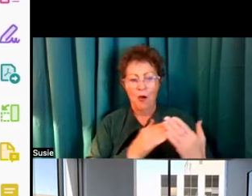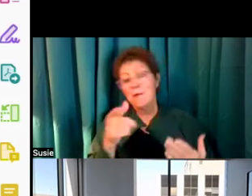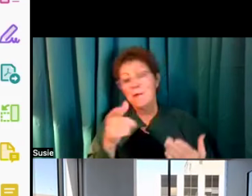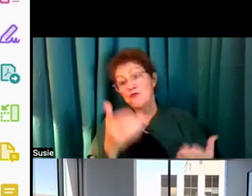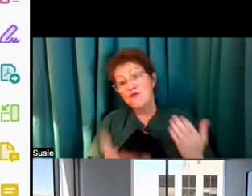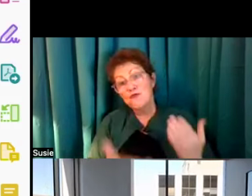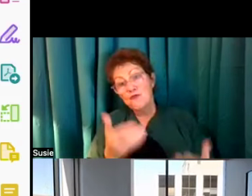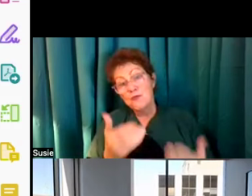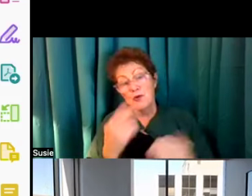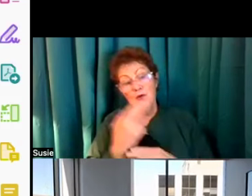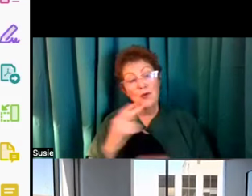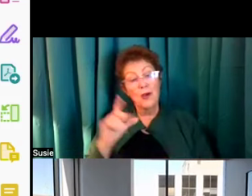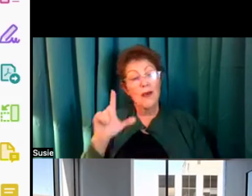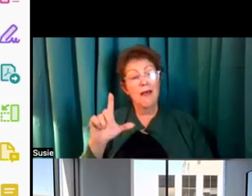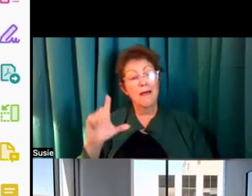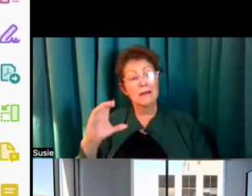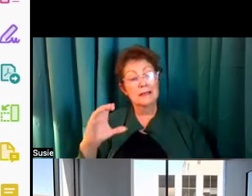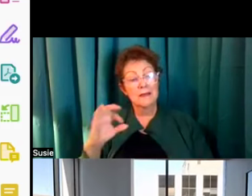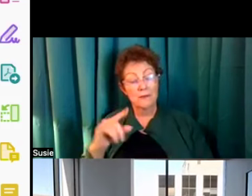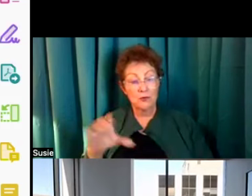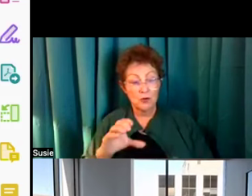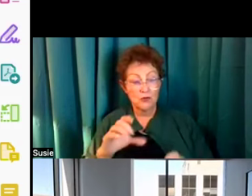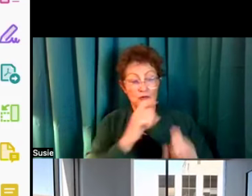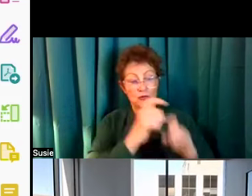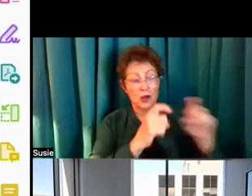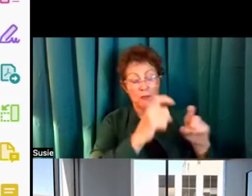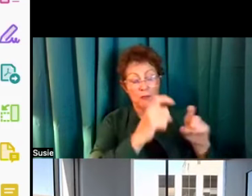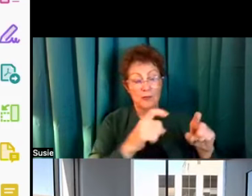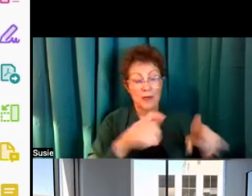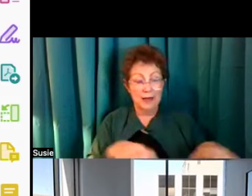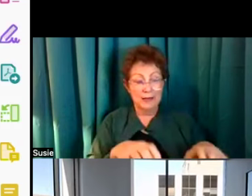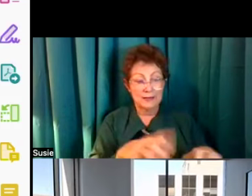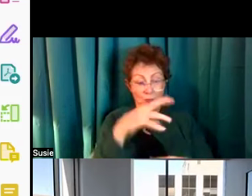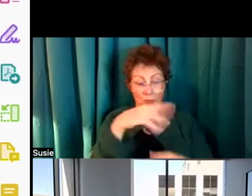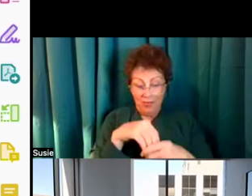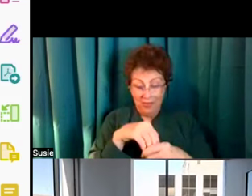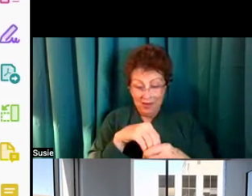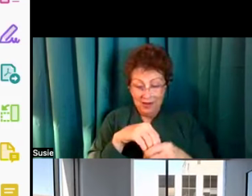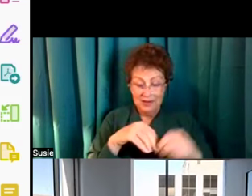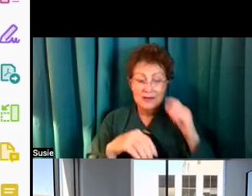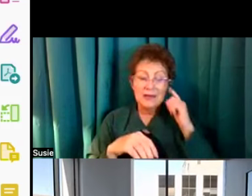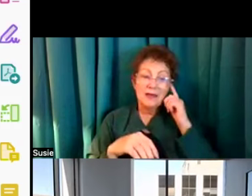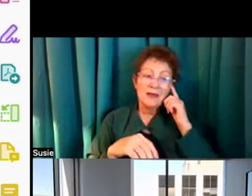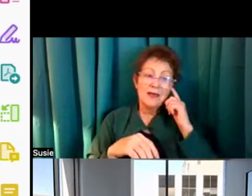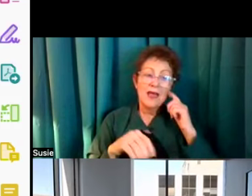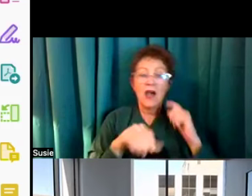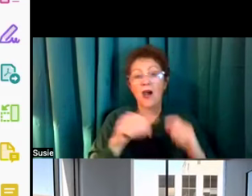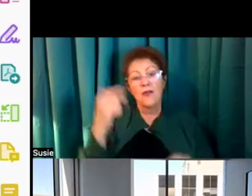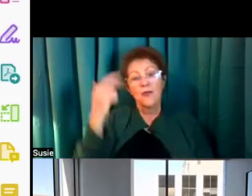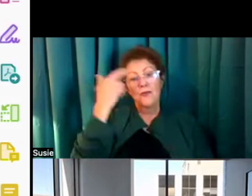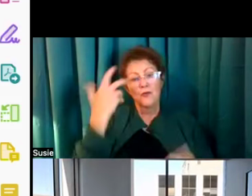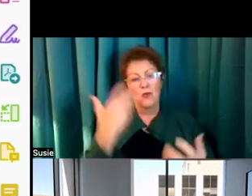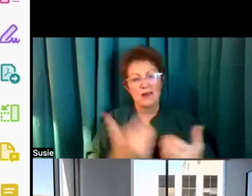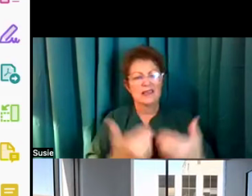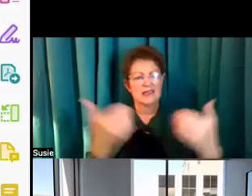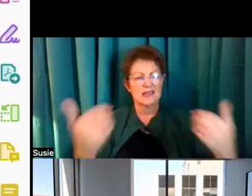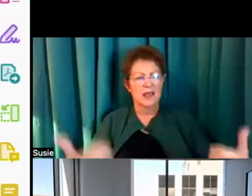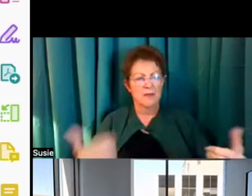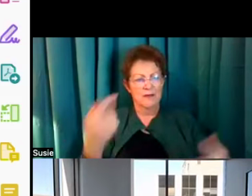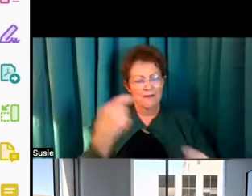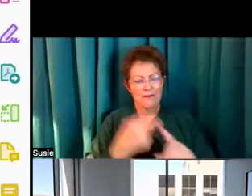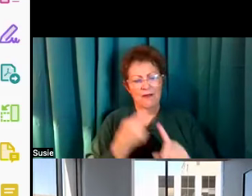use an LLC if you are going to do charitable activities in an LLC, and for whatever reason you just want to separate it from the rest of the